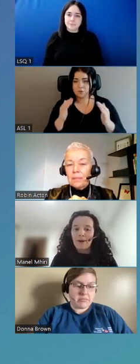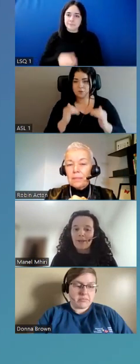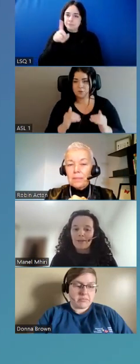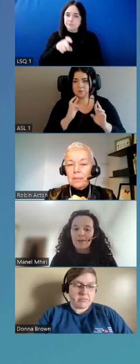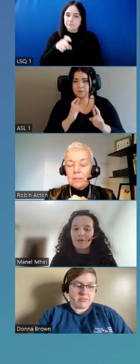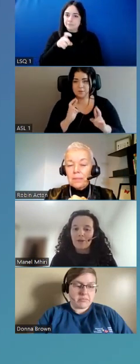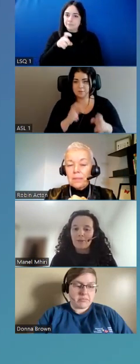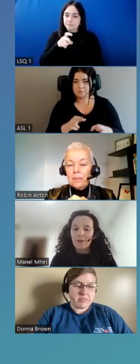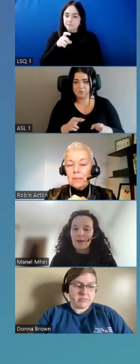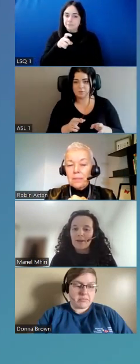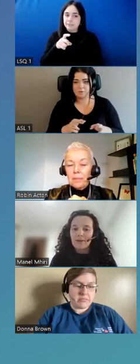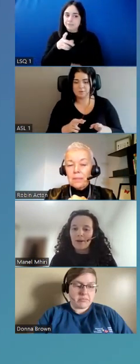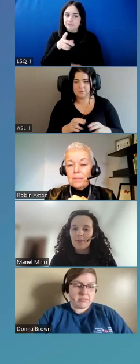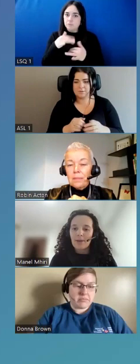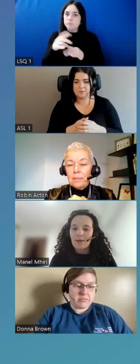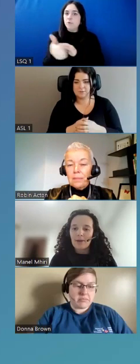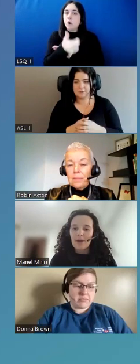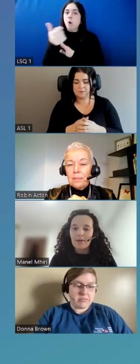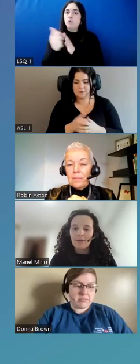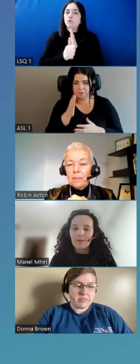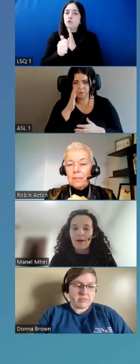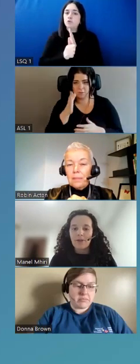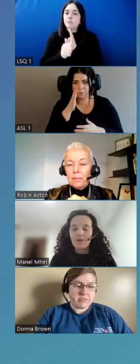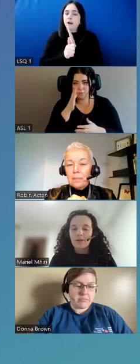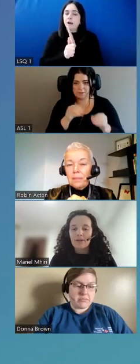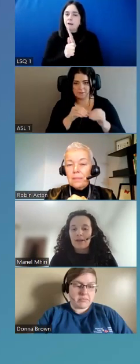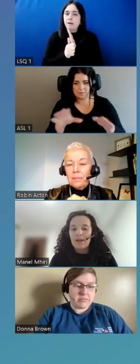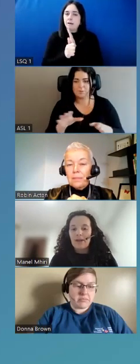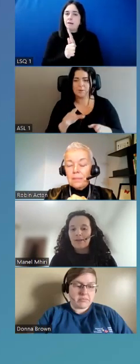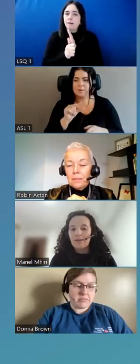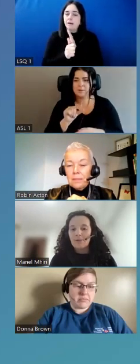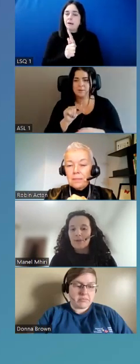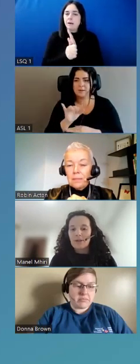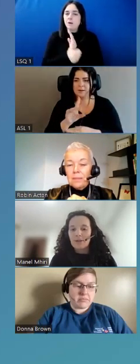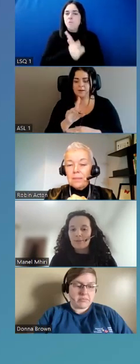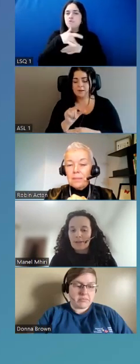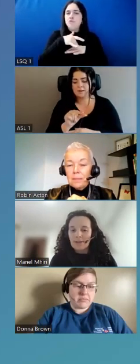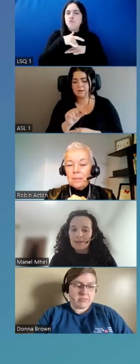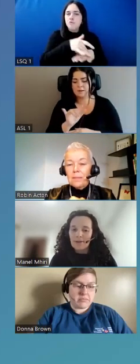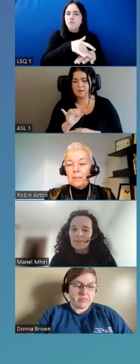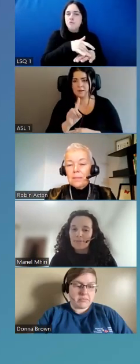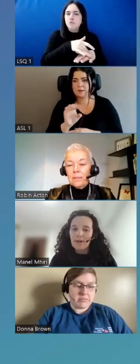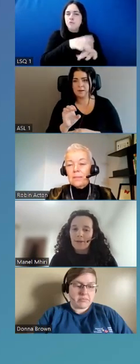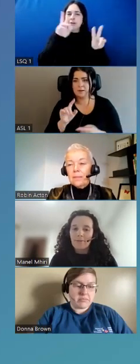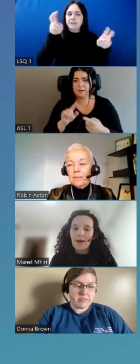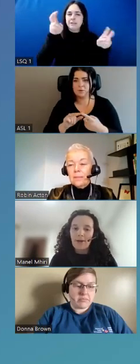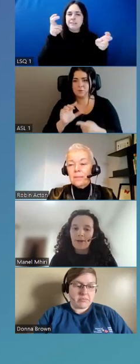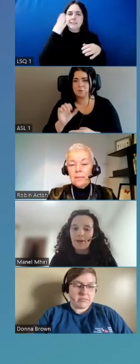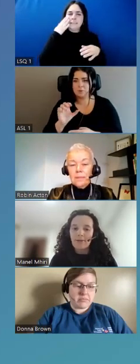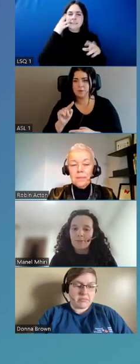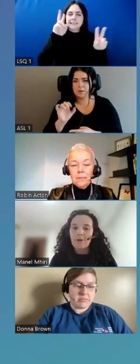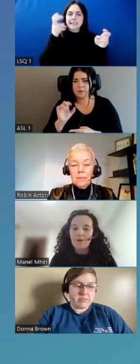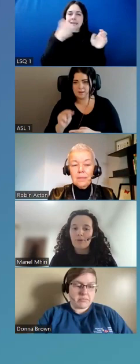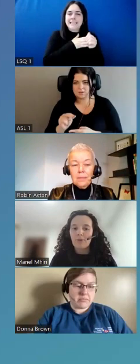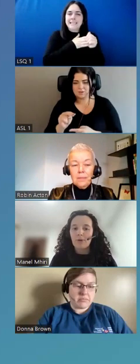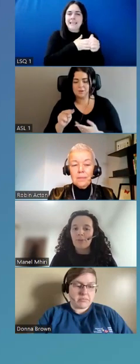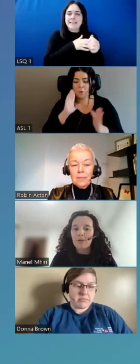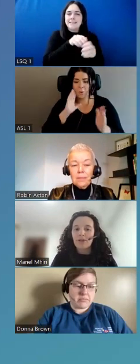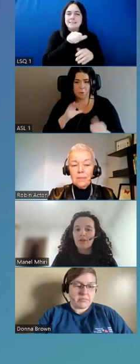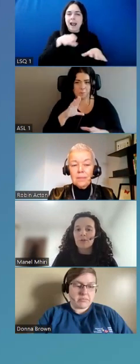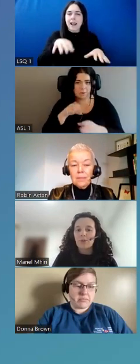more practical document that is coming, the guide to action, and we'll see. But yeah, I think that most